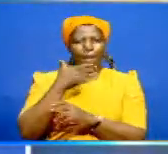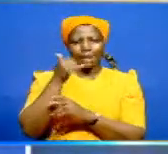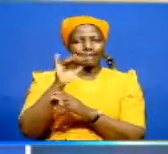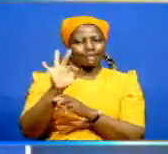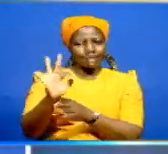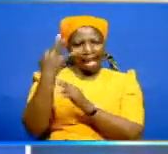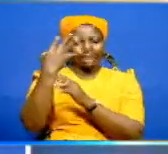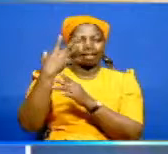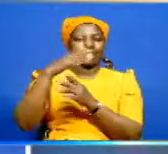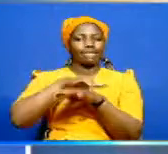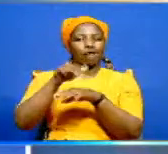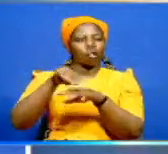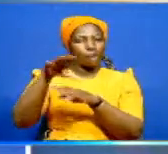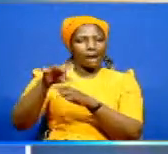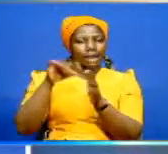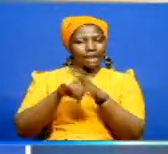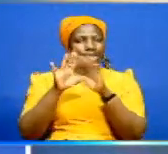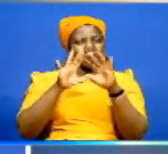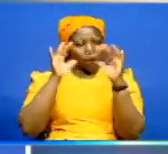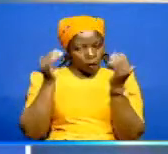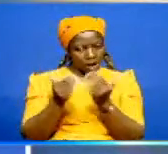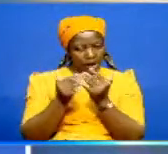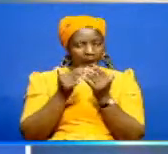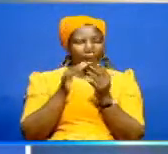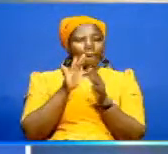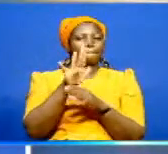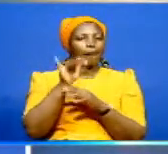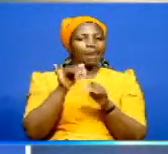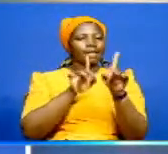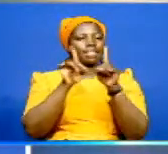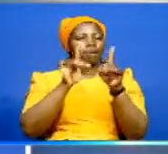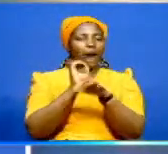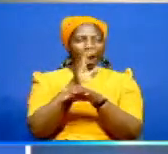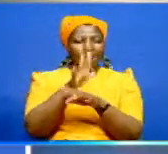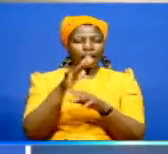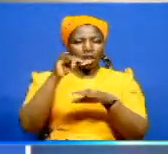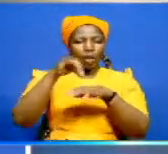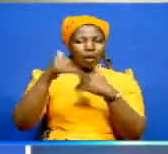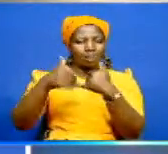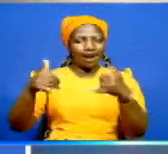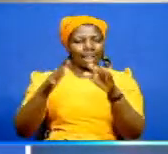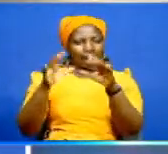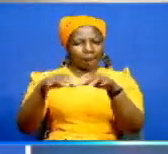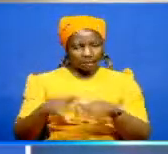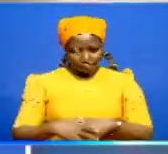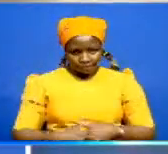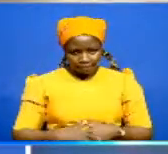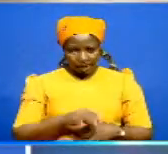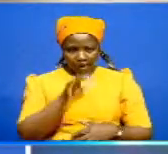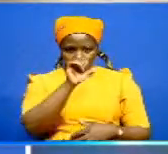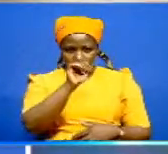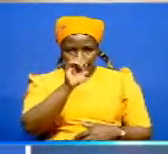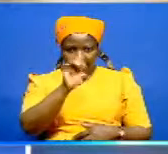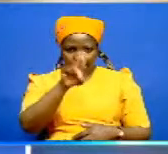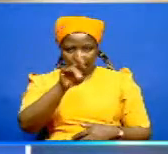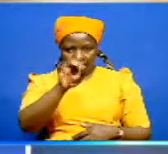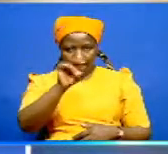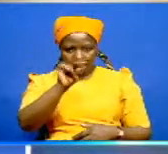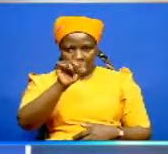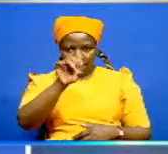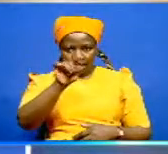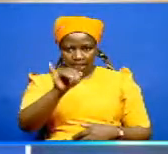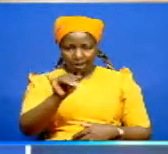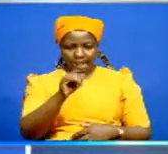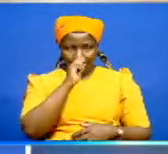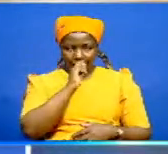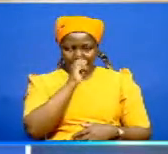by TripAdvisor Inc., an American online travel company. Serengeti National Park in Tanzania was voted the best national park